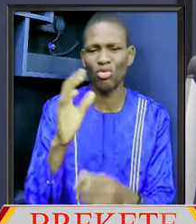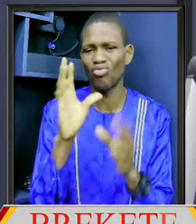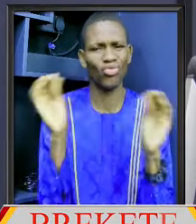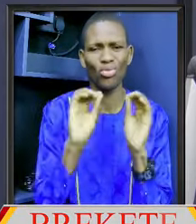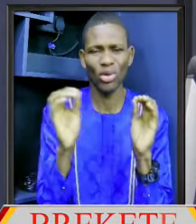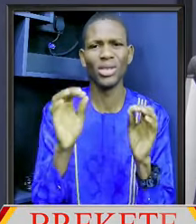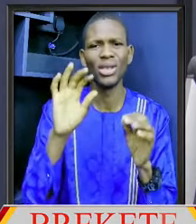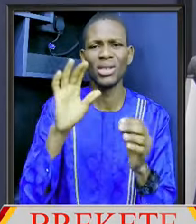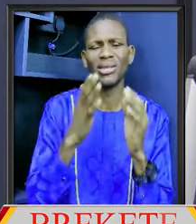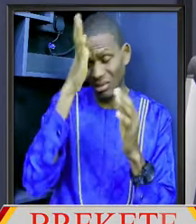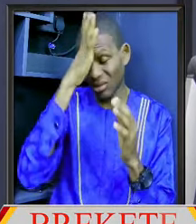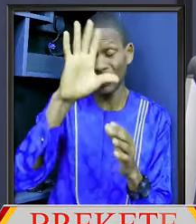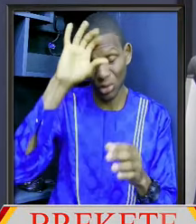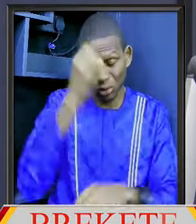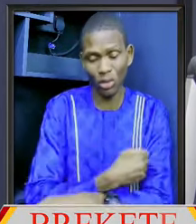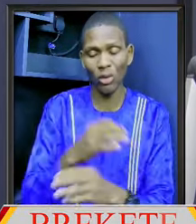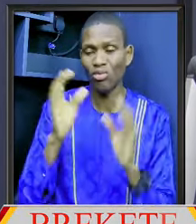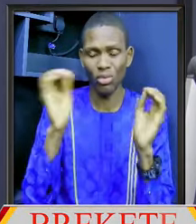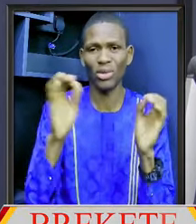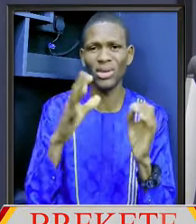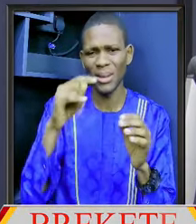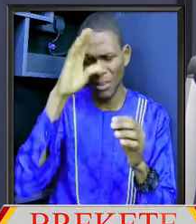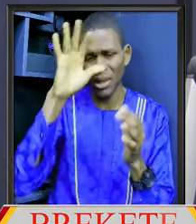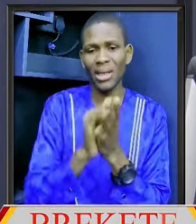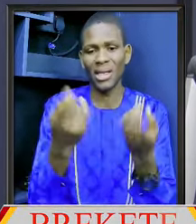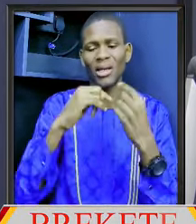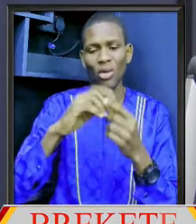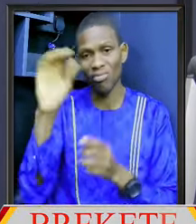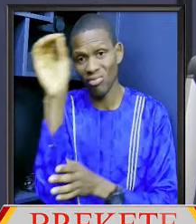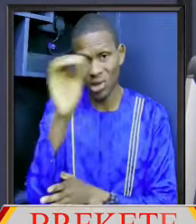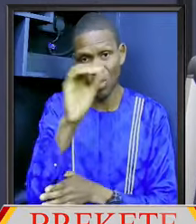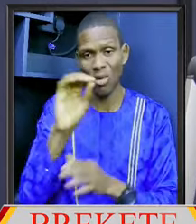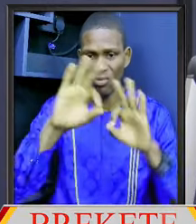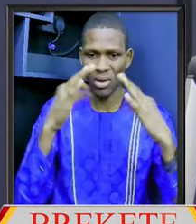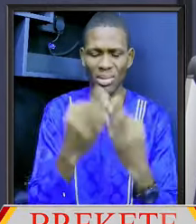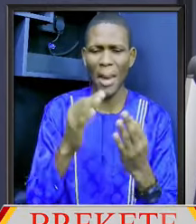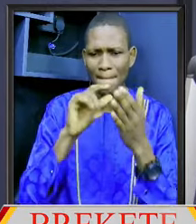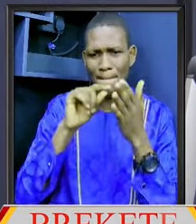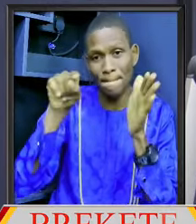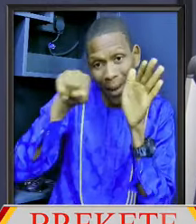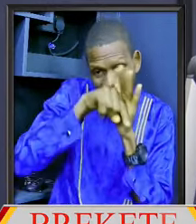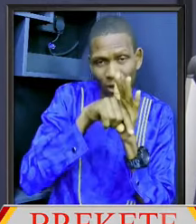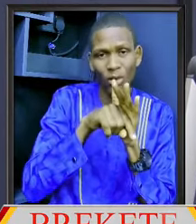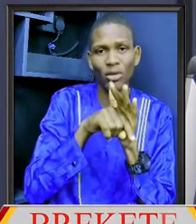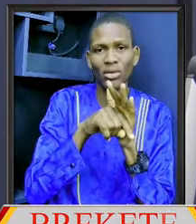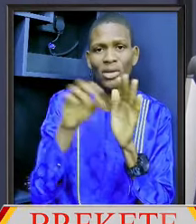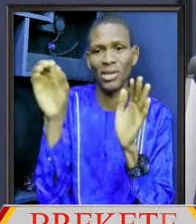nobody, a man that came from a zero family. In fact, minus.